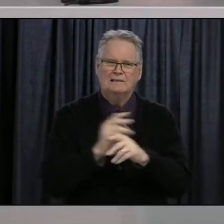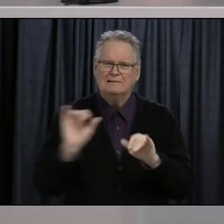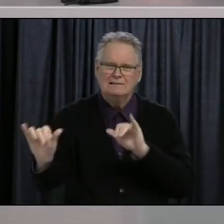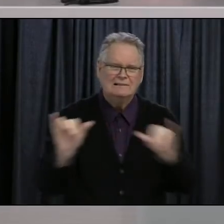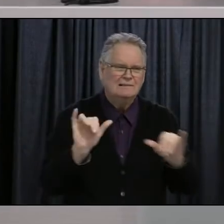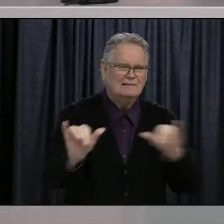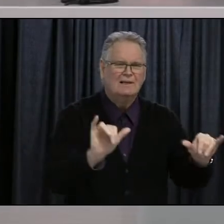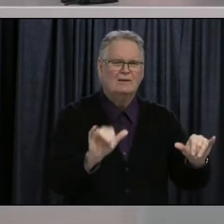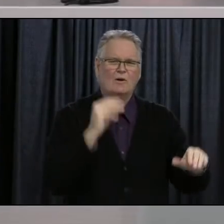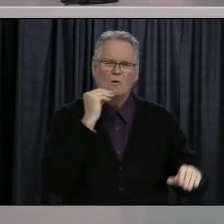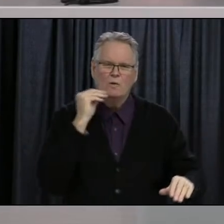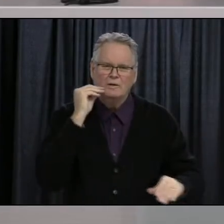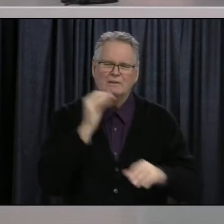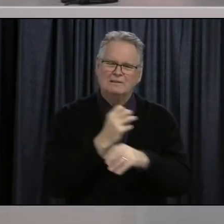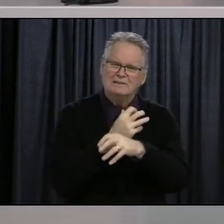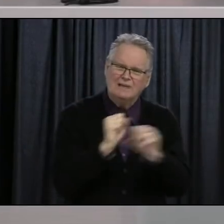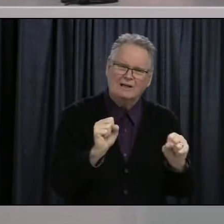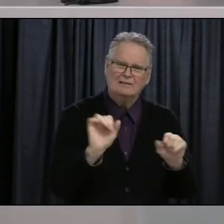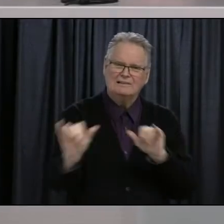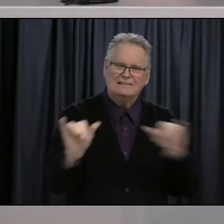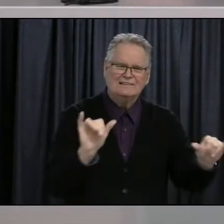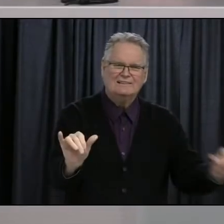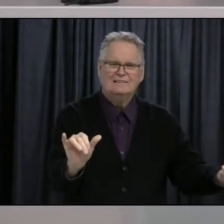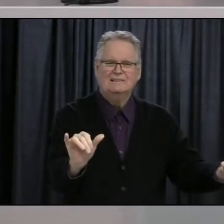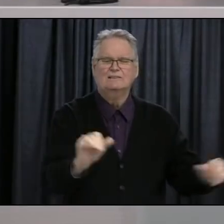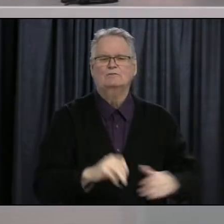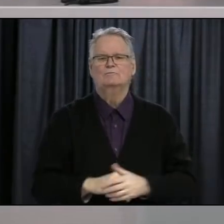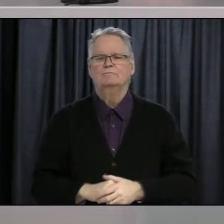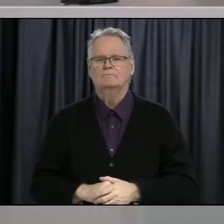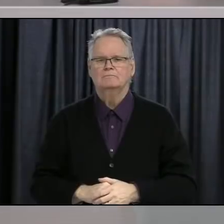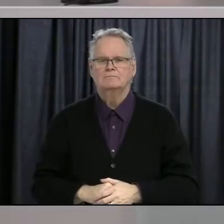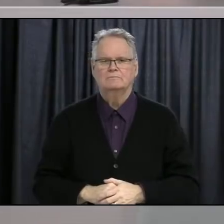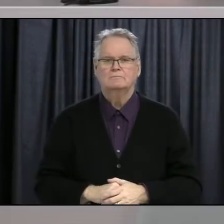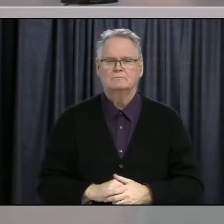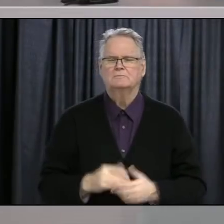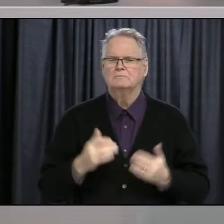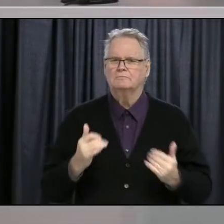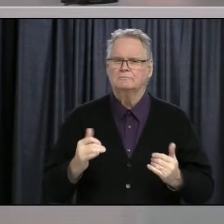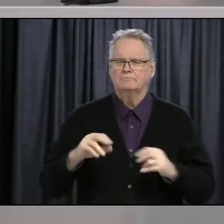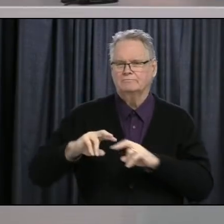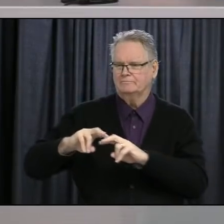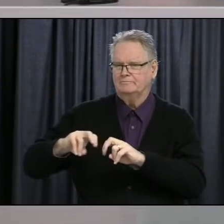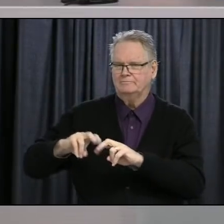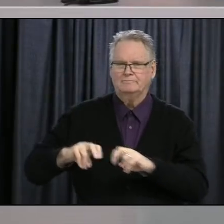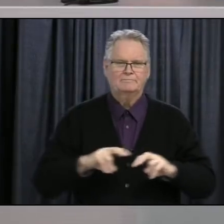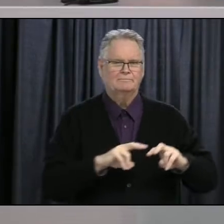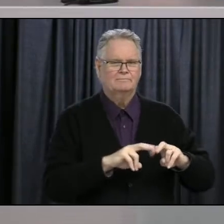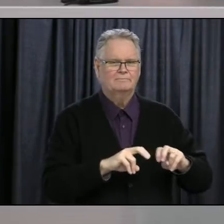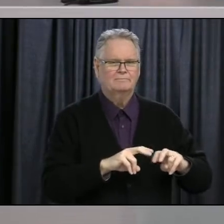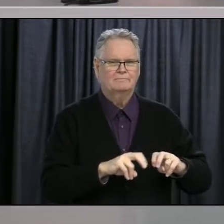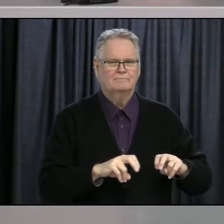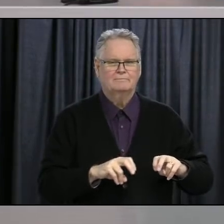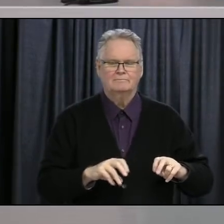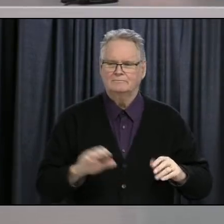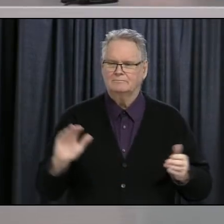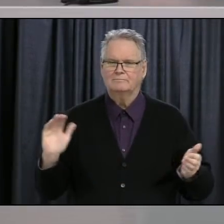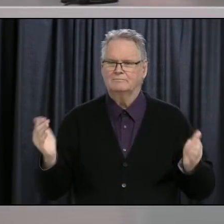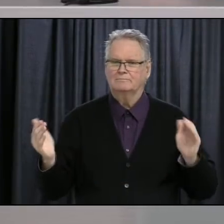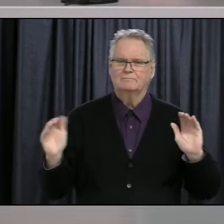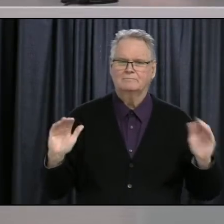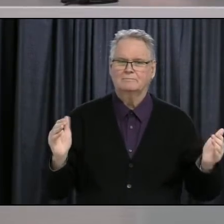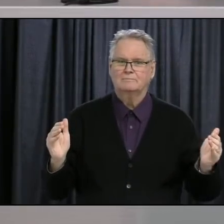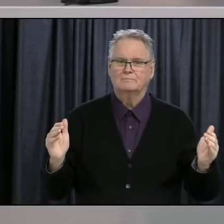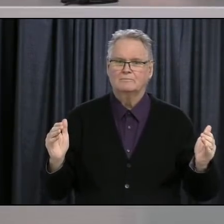emergency. What I'm wondering is, under our legislation, have we similarly empowered